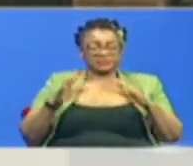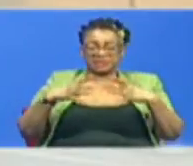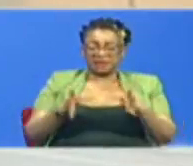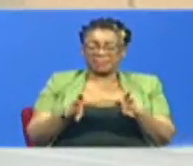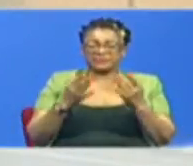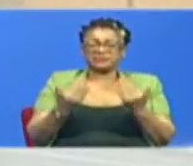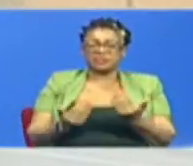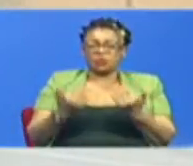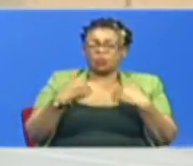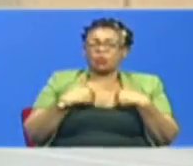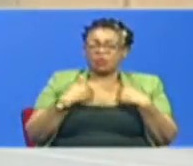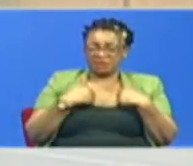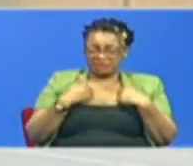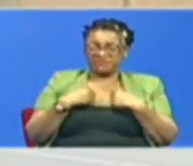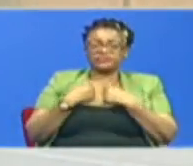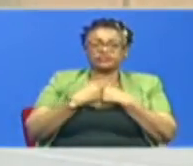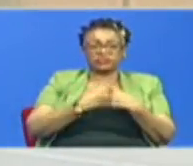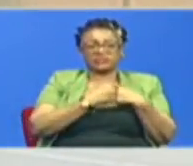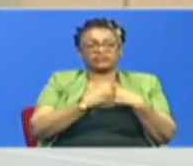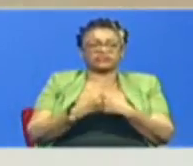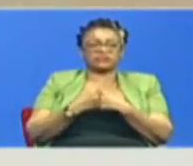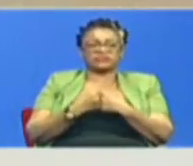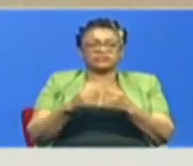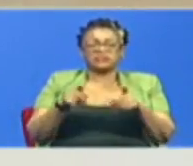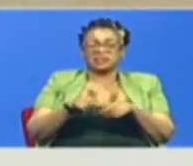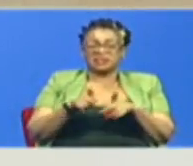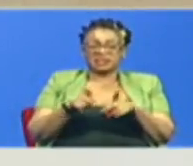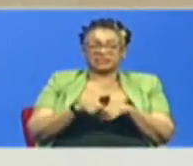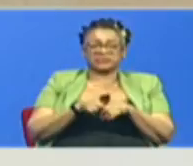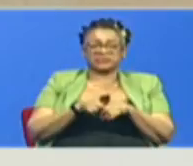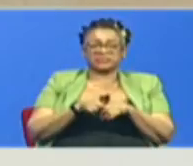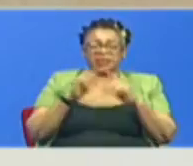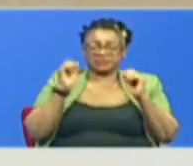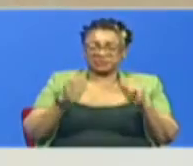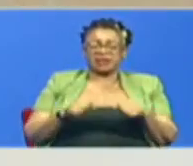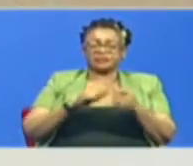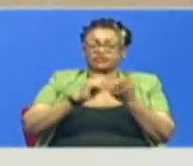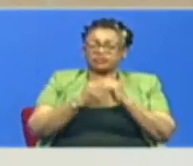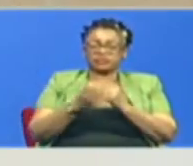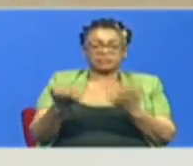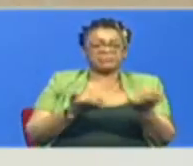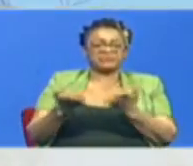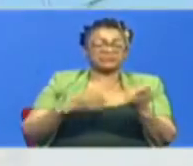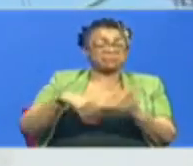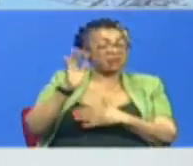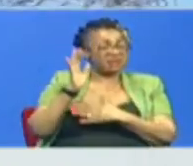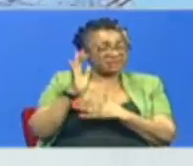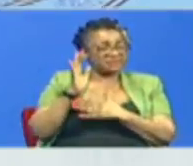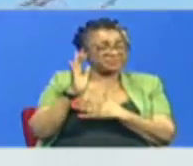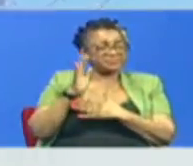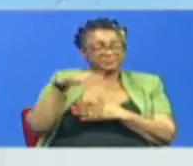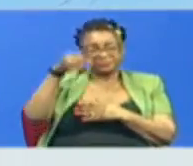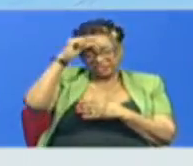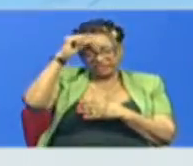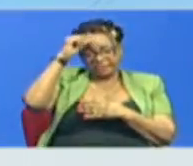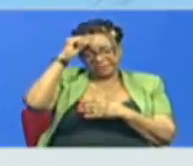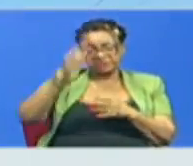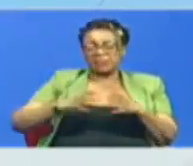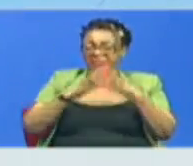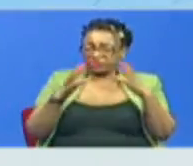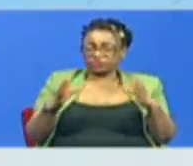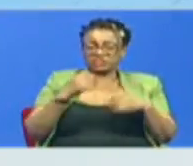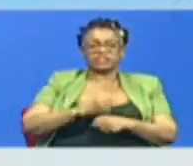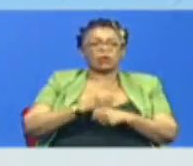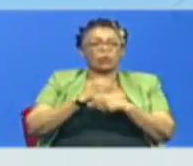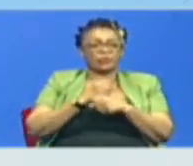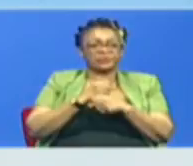confronting significant challenges as it looks to turn around its business fortunes. The government is the majority shareholder in